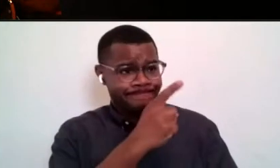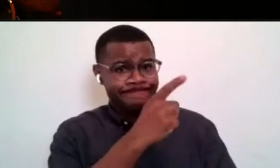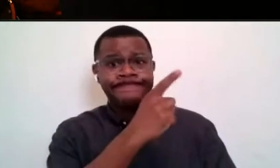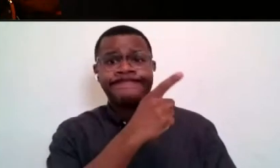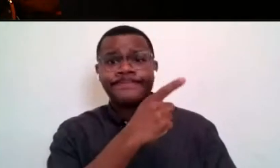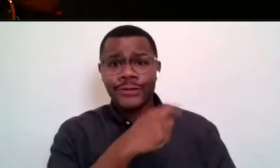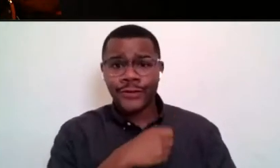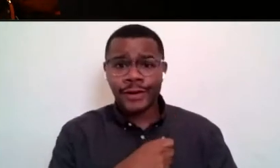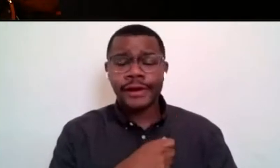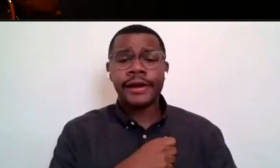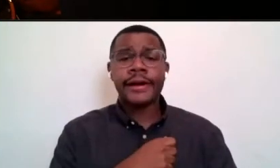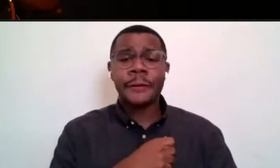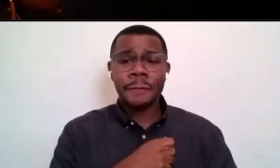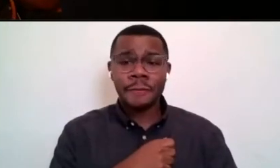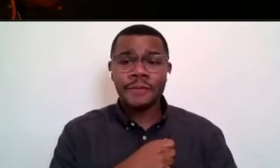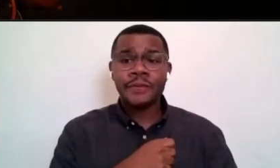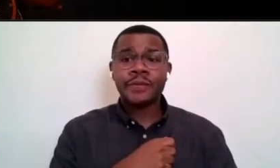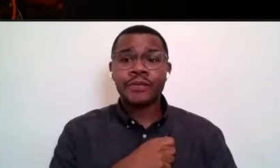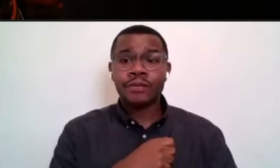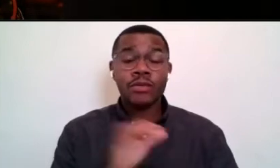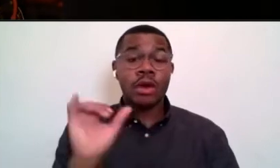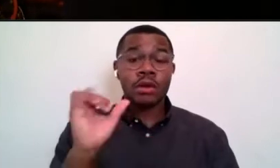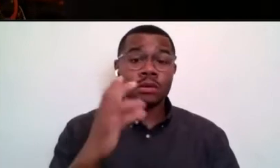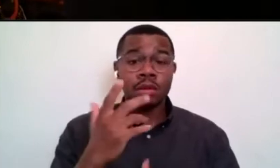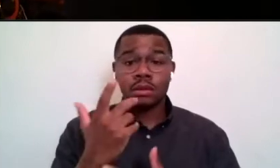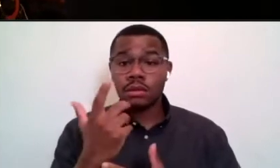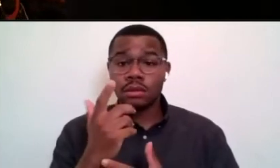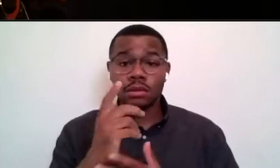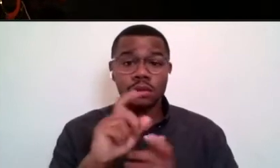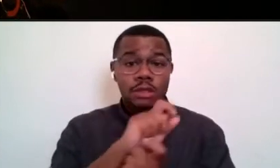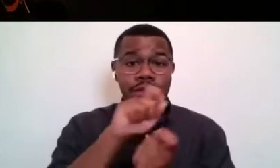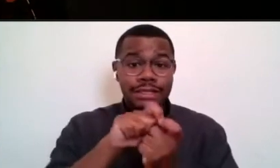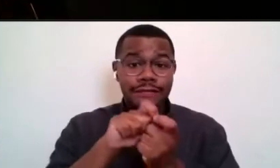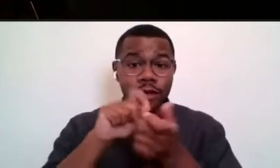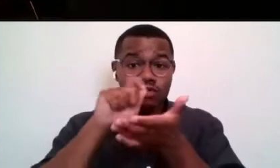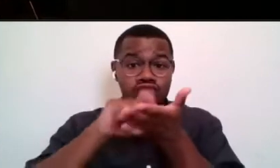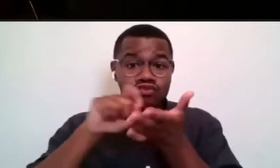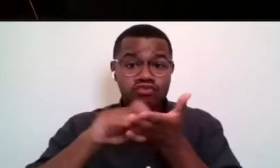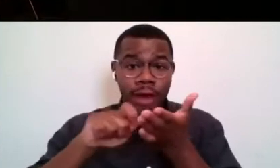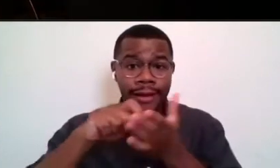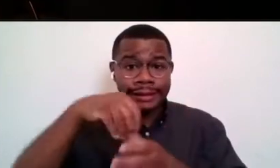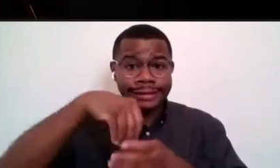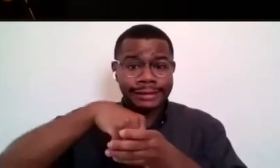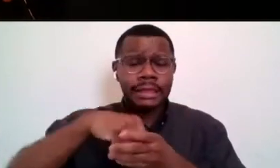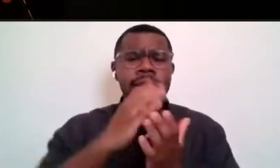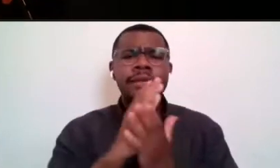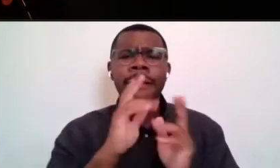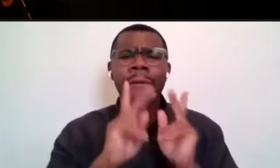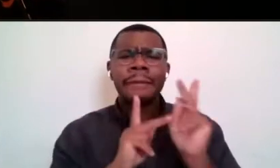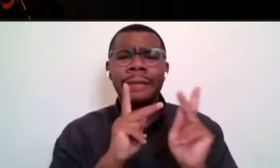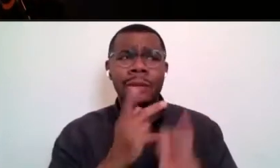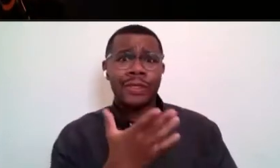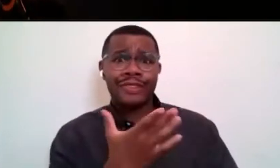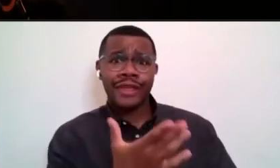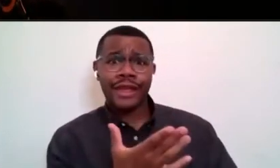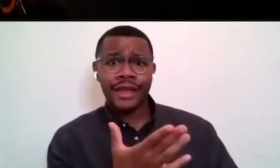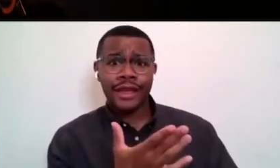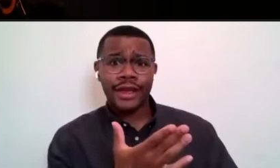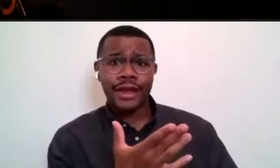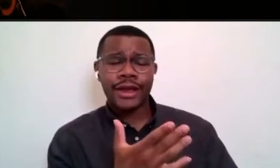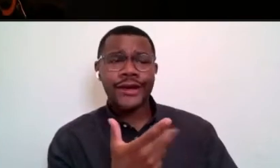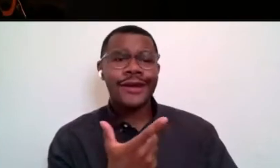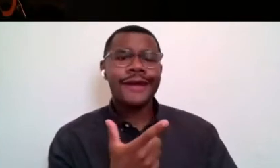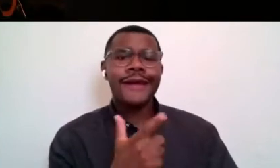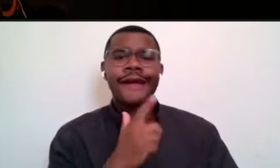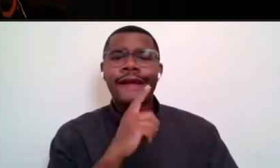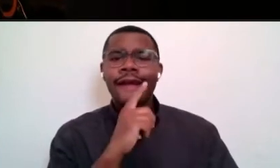with certain kind of writings inside, because some of the people inside, just nobody ever gave them permission to pour it on the page. Or